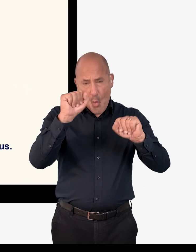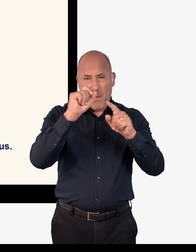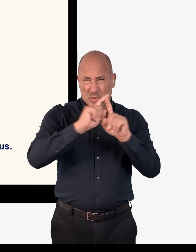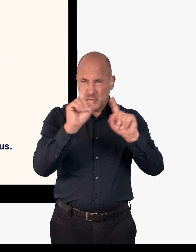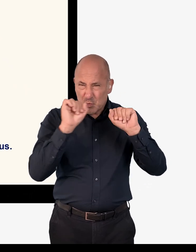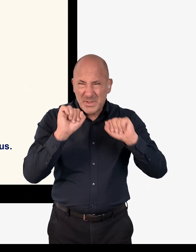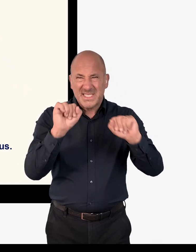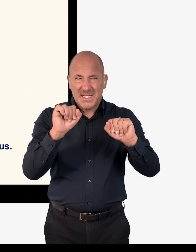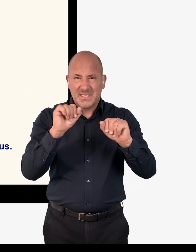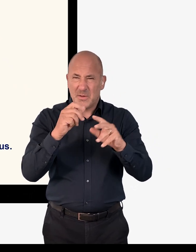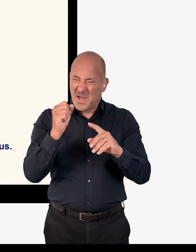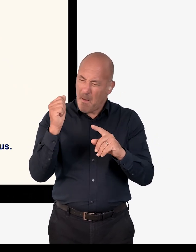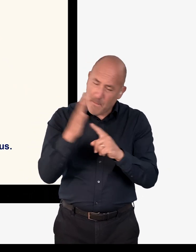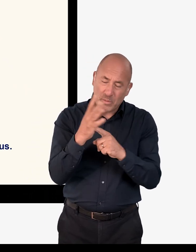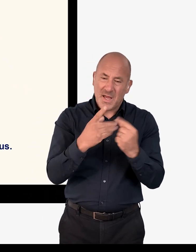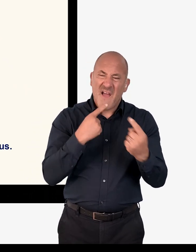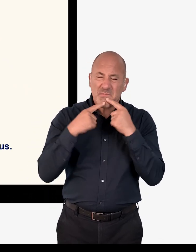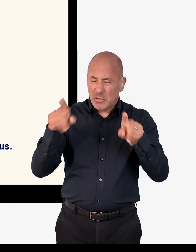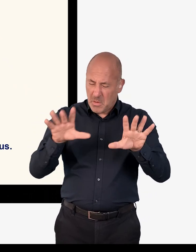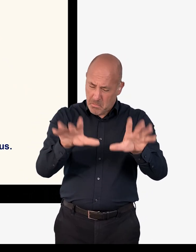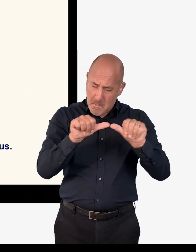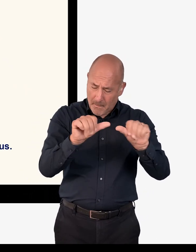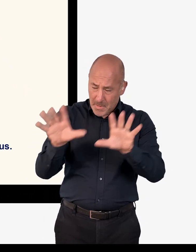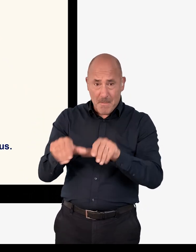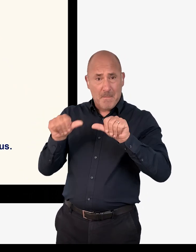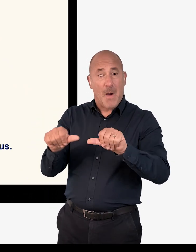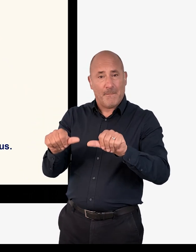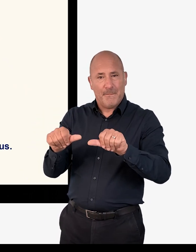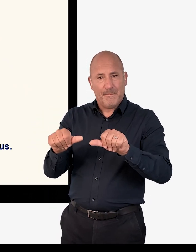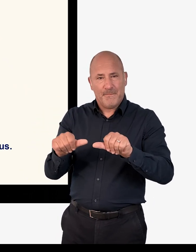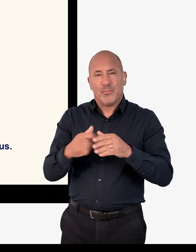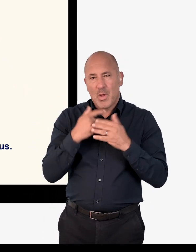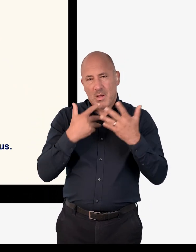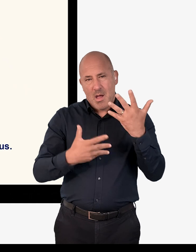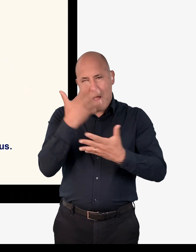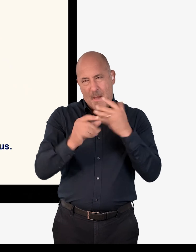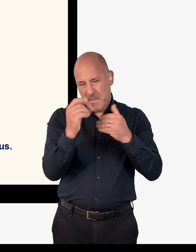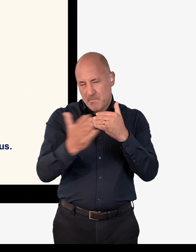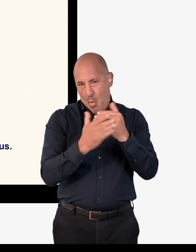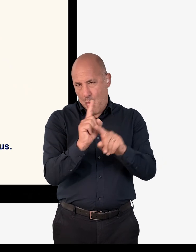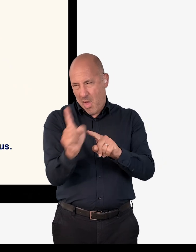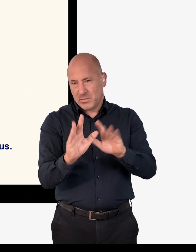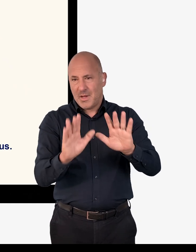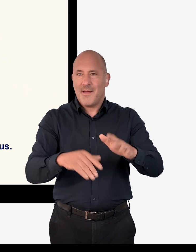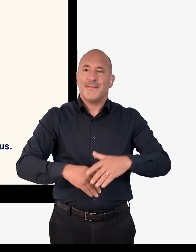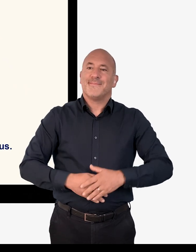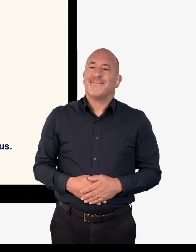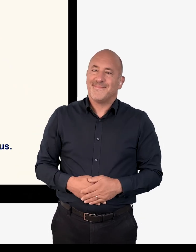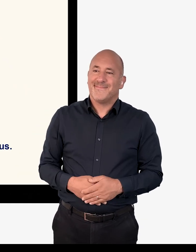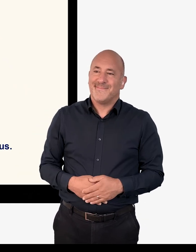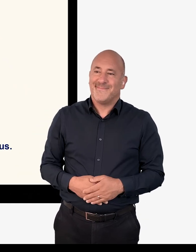an understanding of your project, so it's important to get these right. We'll cover these in more